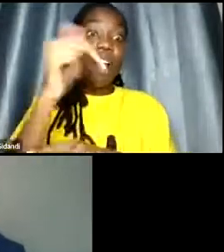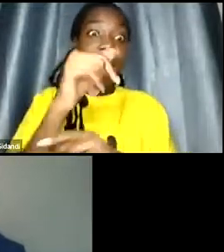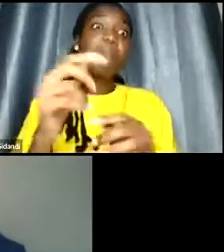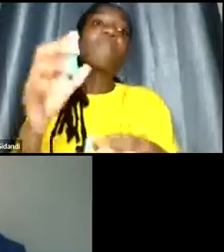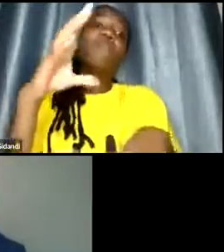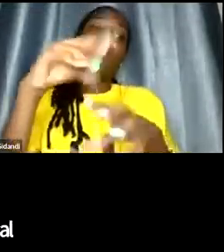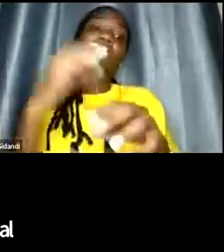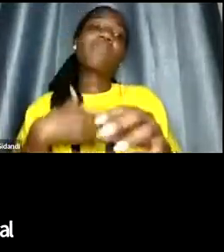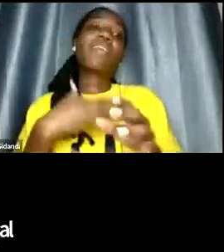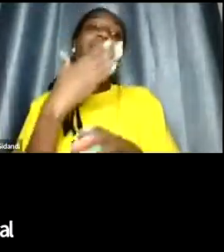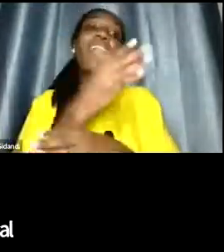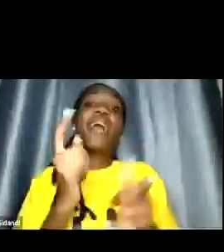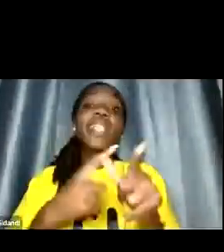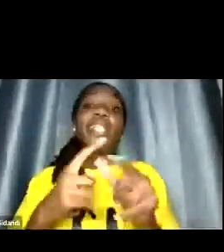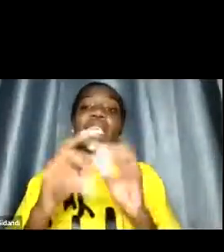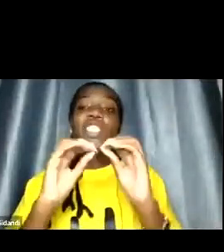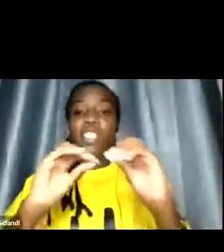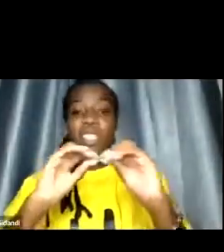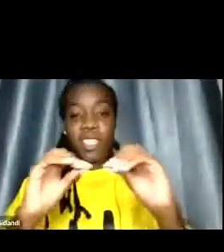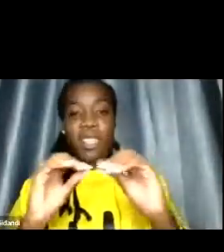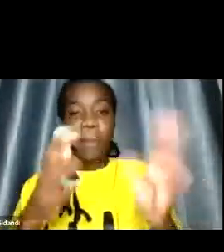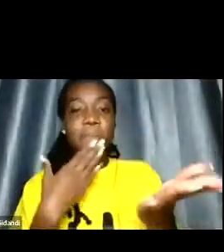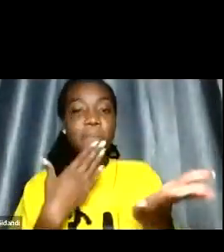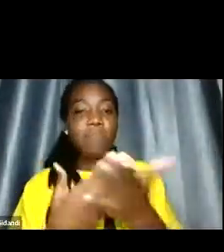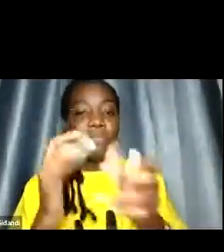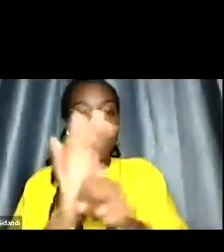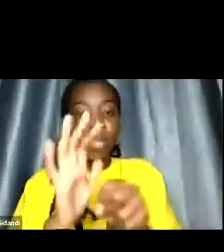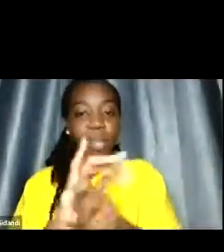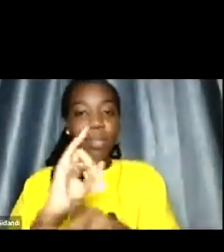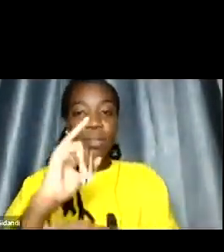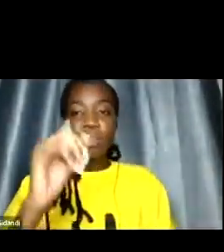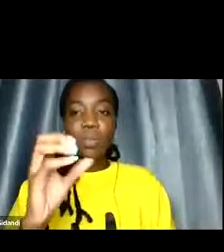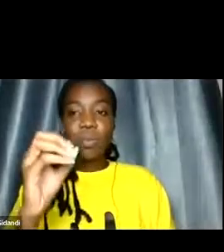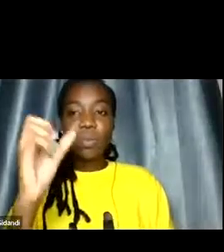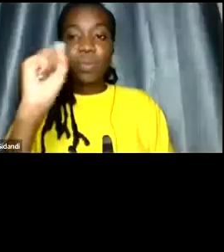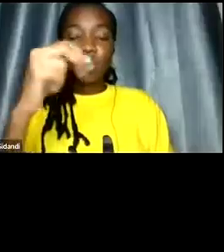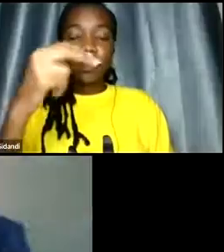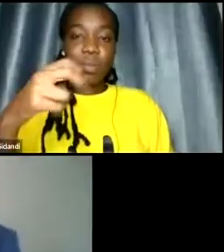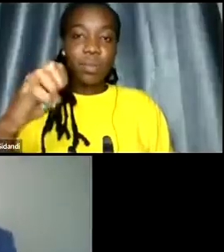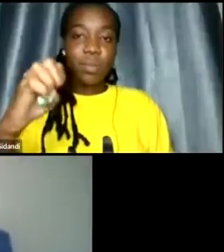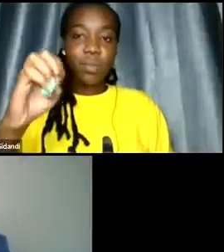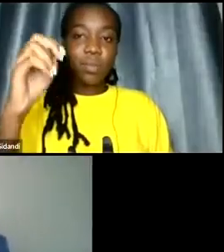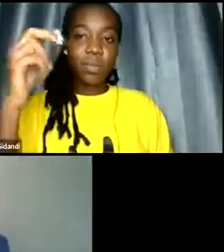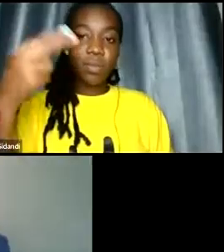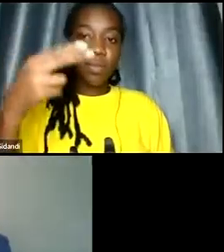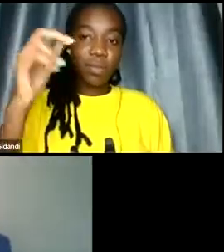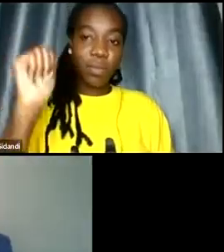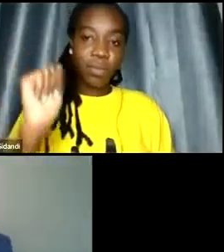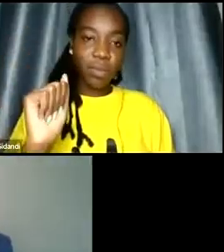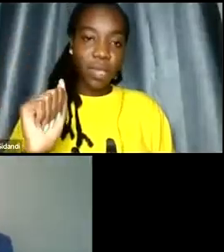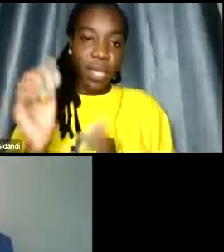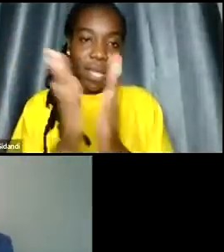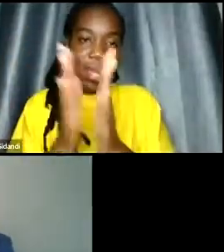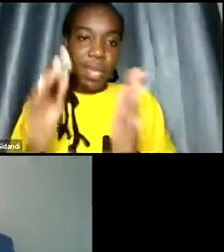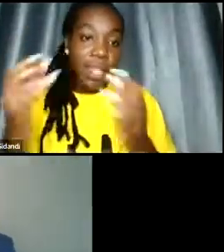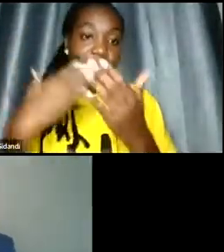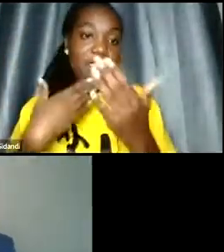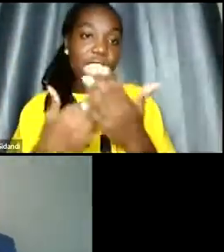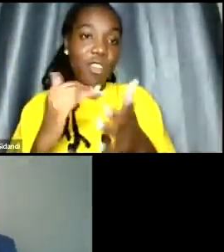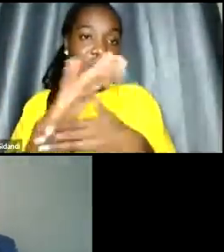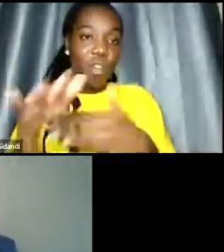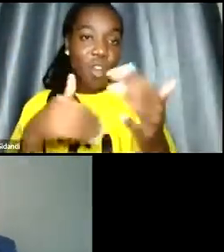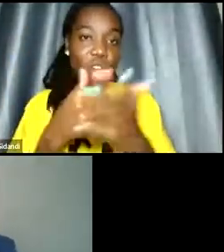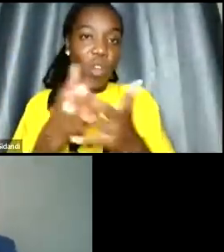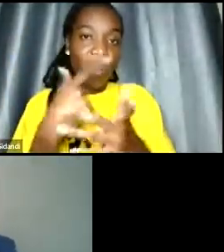able to teach you. Thank you so much, Joseph. We really, really appreciate you. Thank you to our audience. If you tuned into this call, we